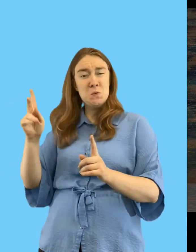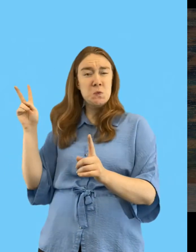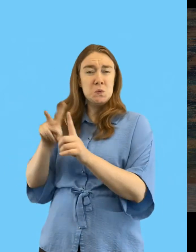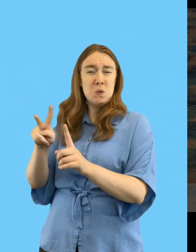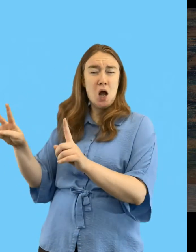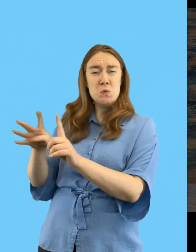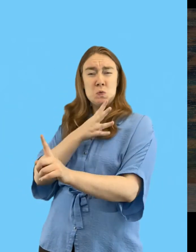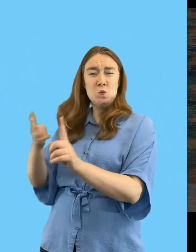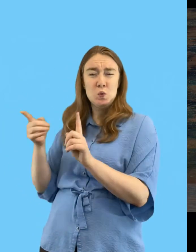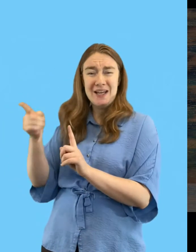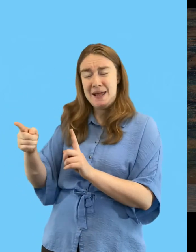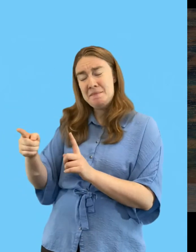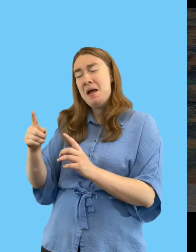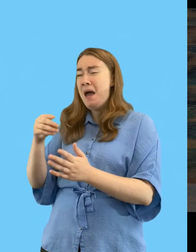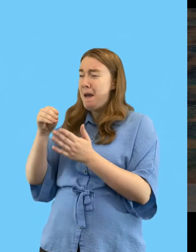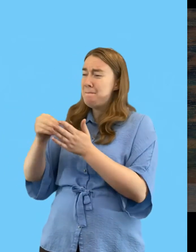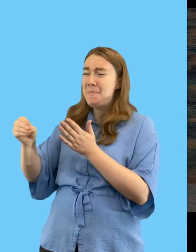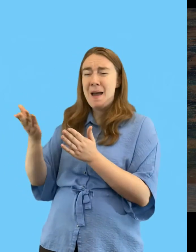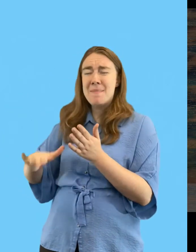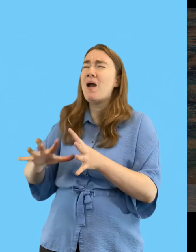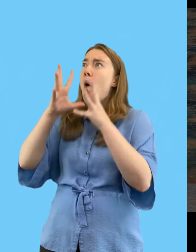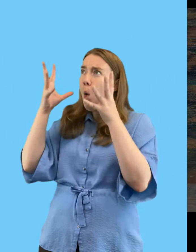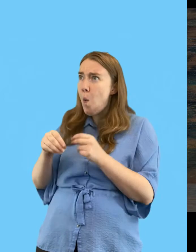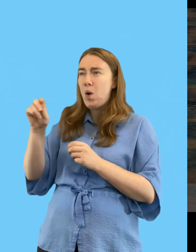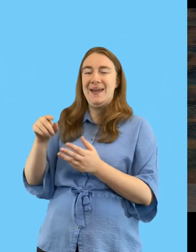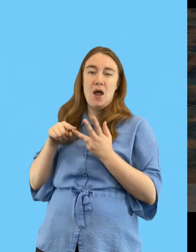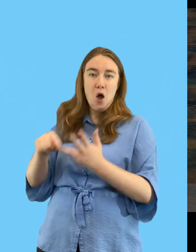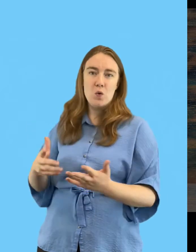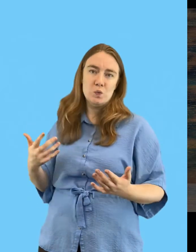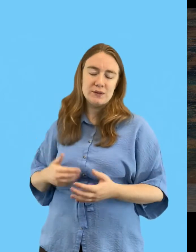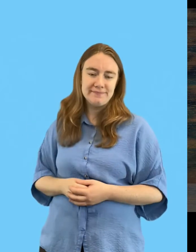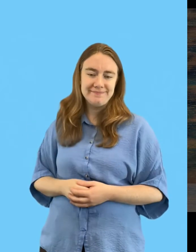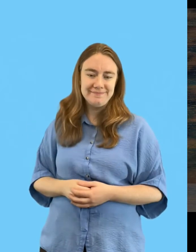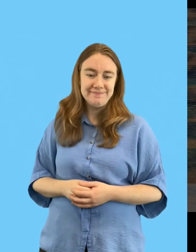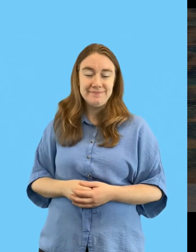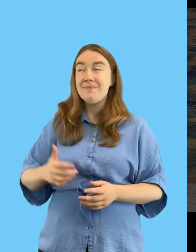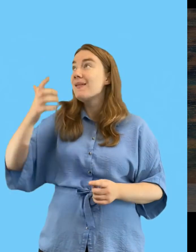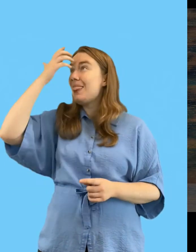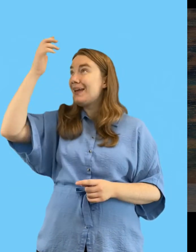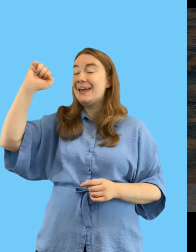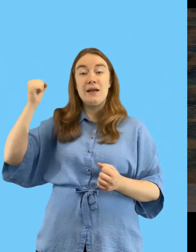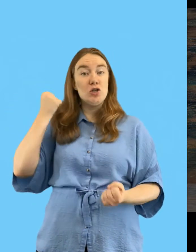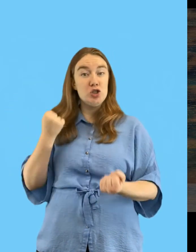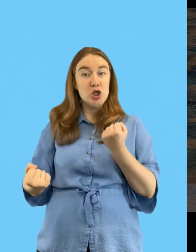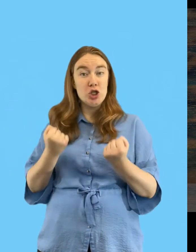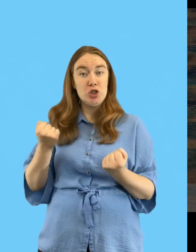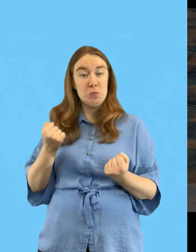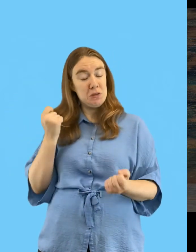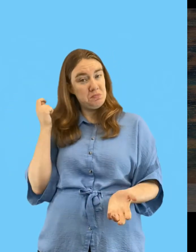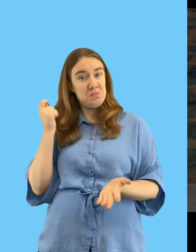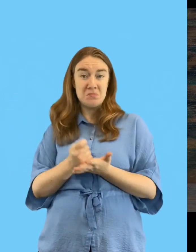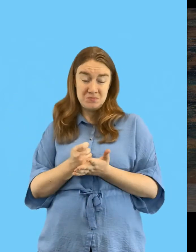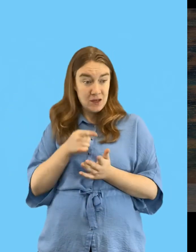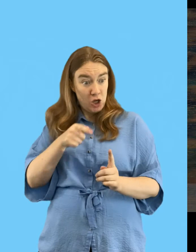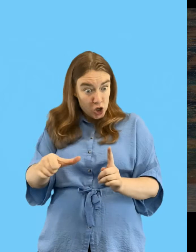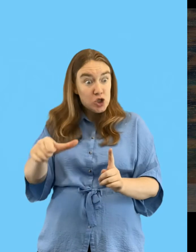tortured until he should pay back all that he owed. The king's judgment, the king's verdict, is that he